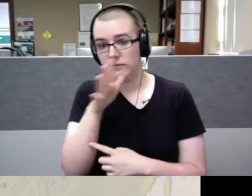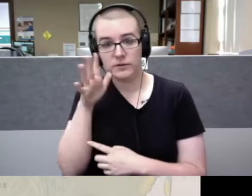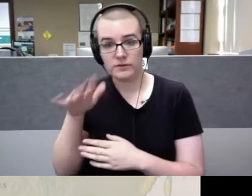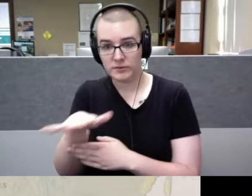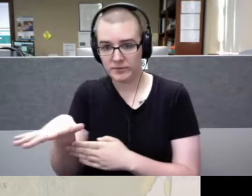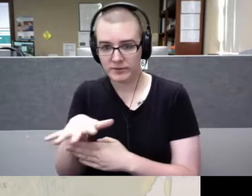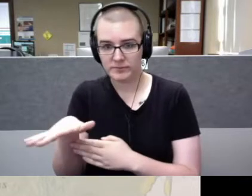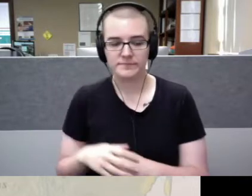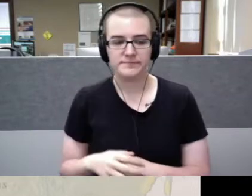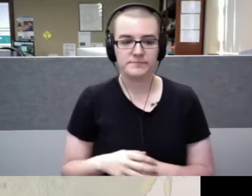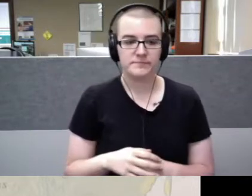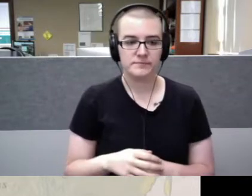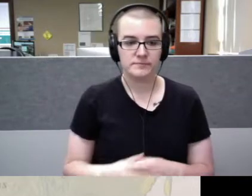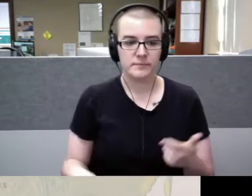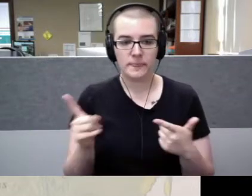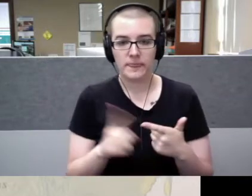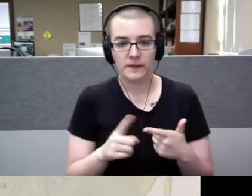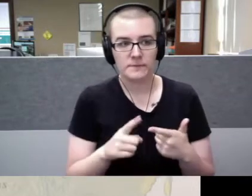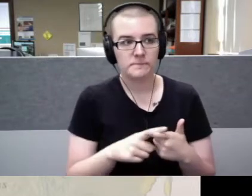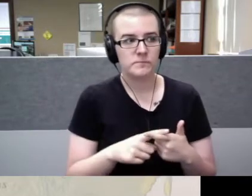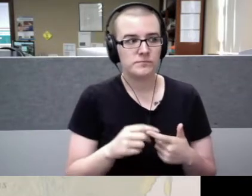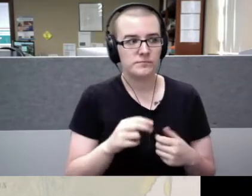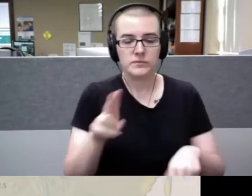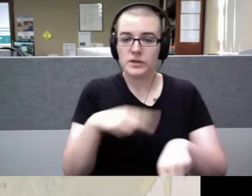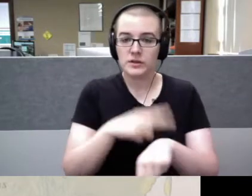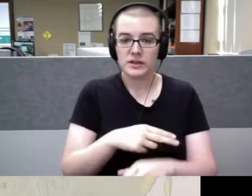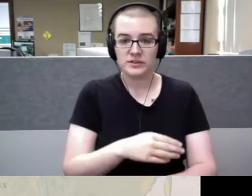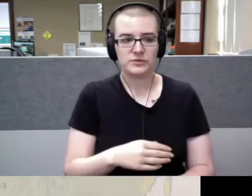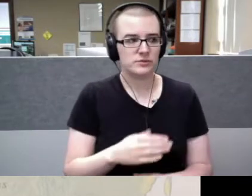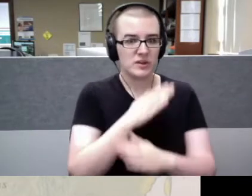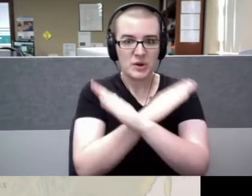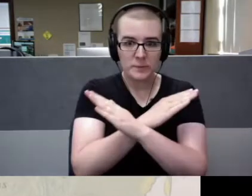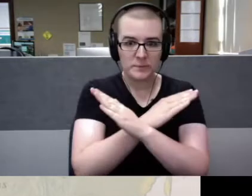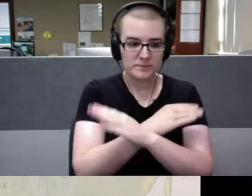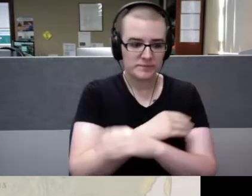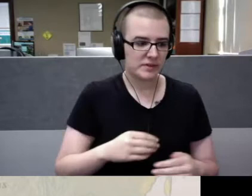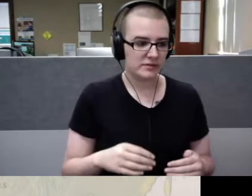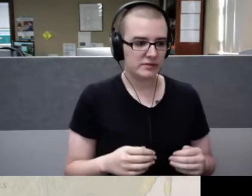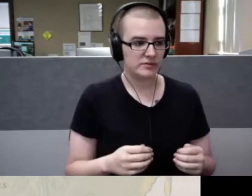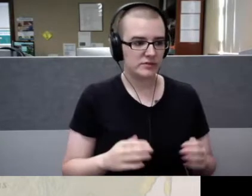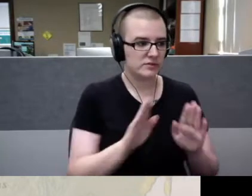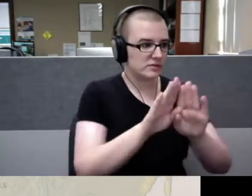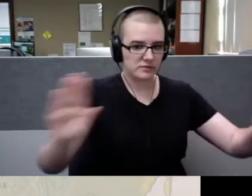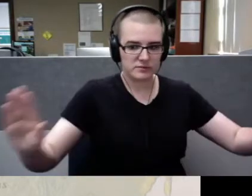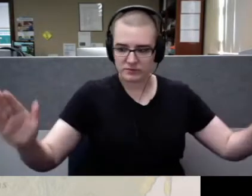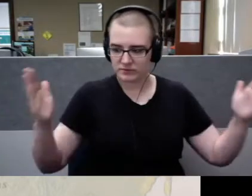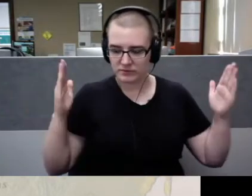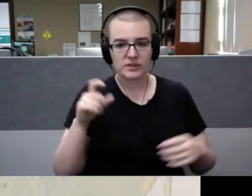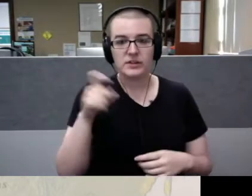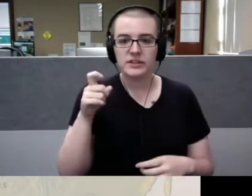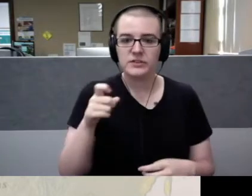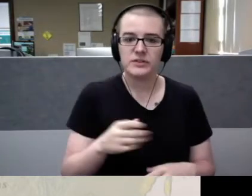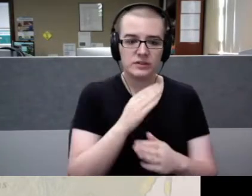there are not natural barriers. For a civilization to really arise, you need some sort of barrier to stop other peoples